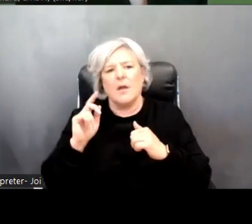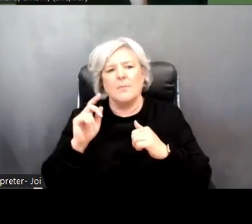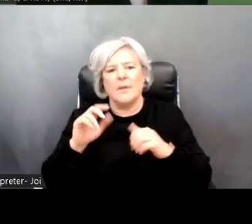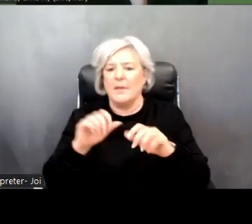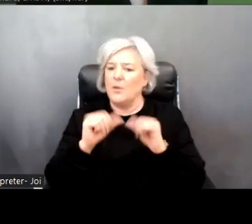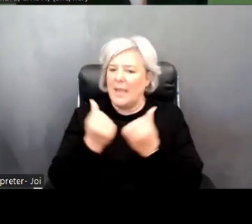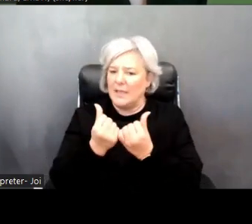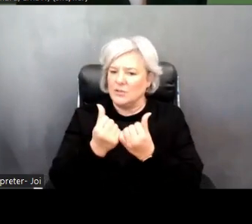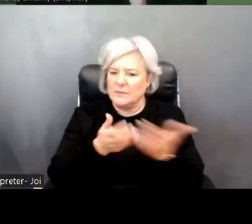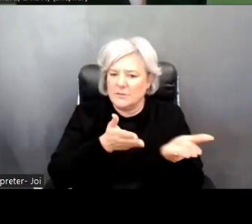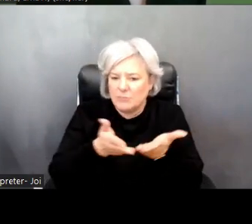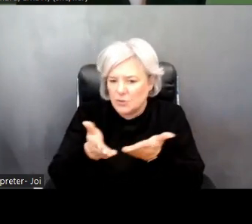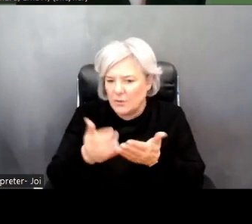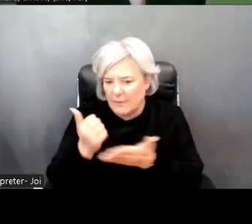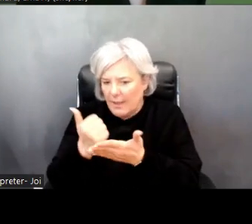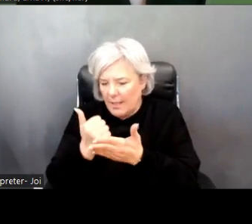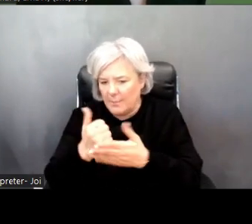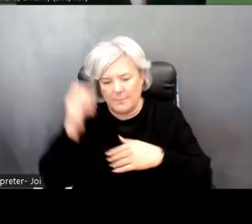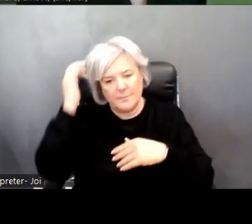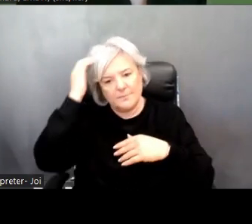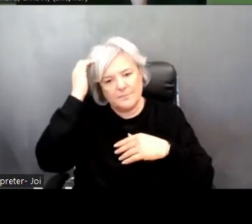agencies are serving?